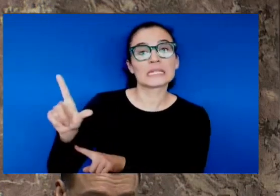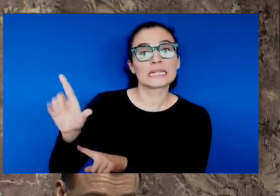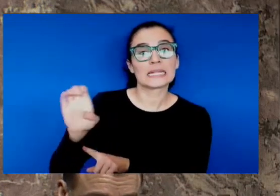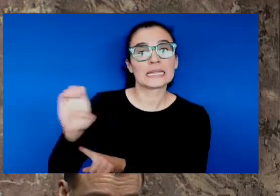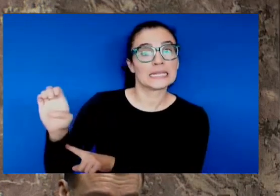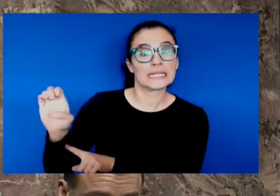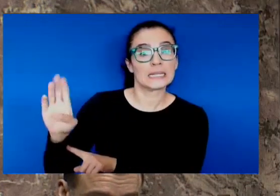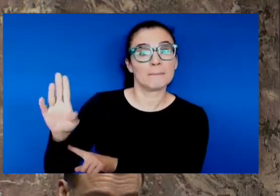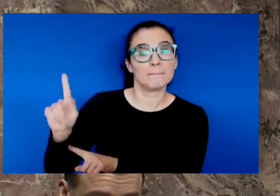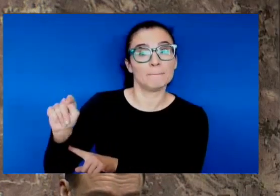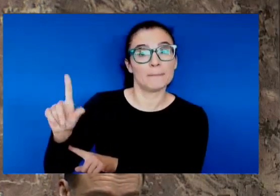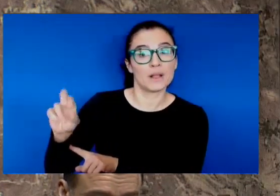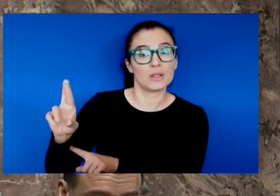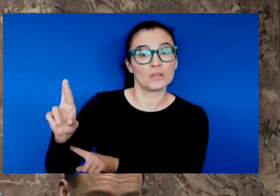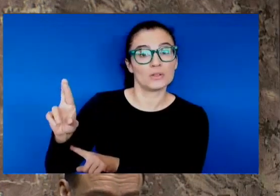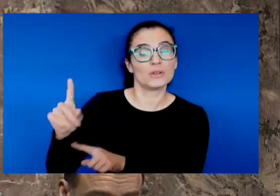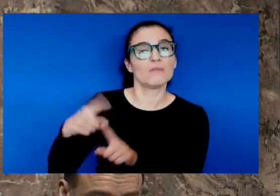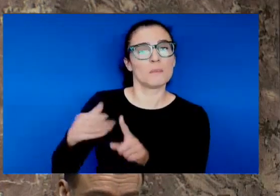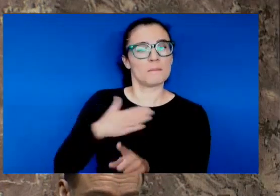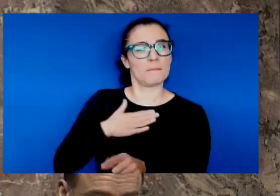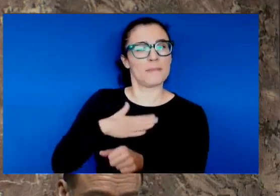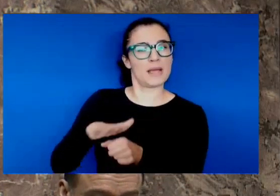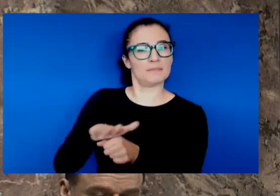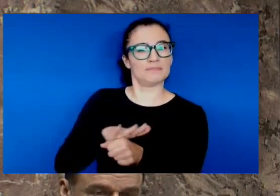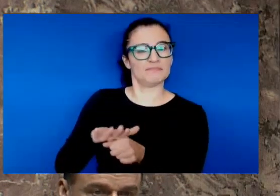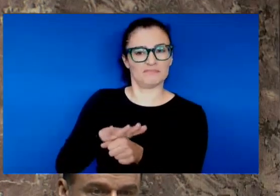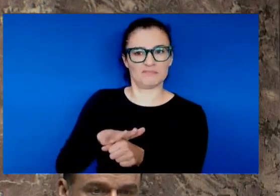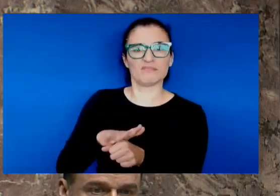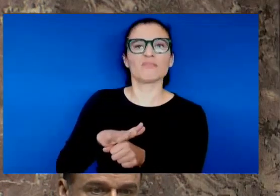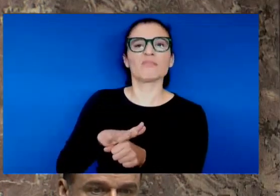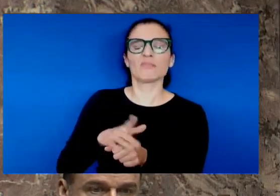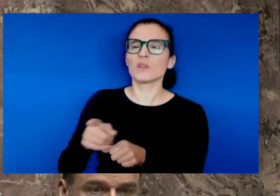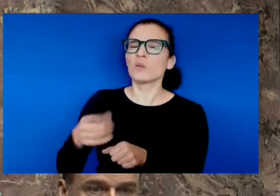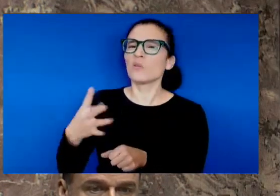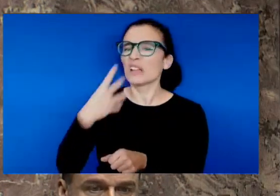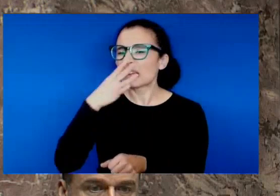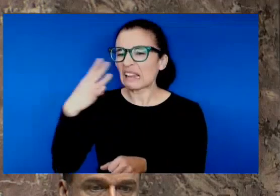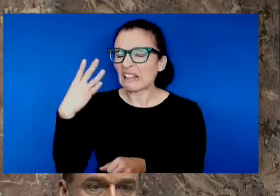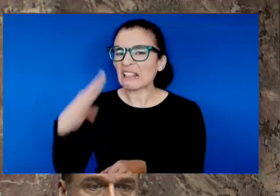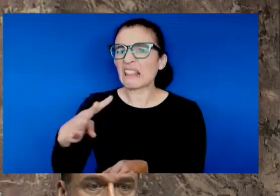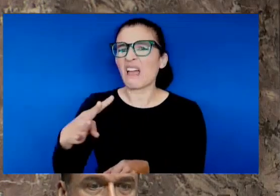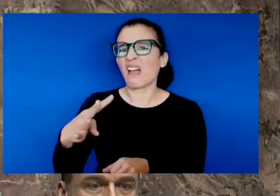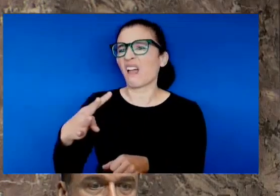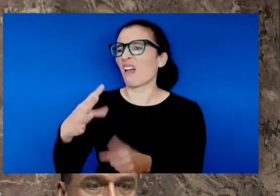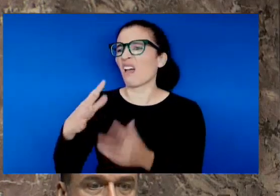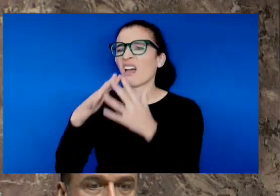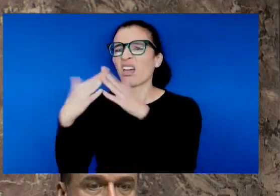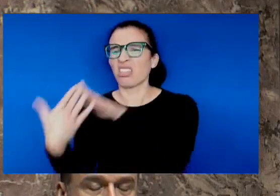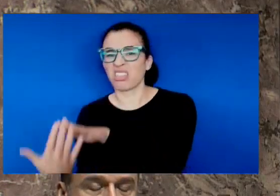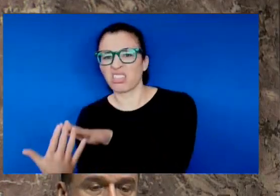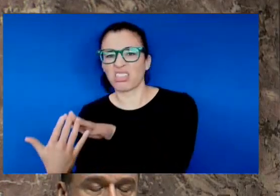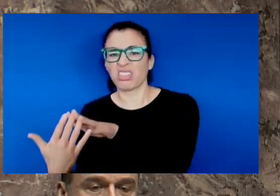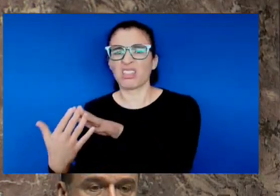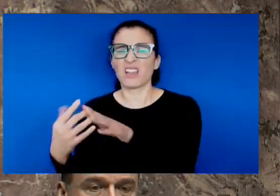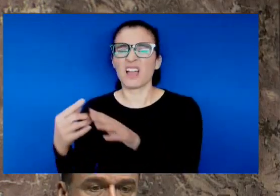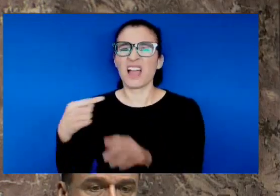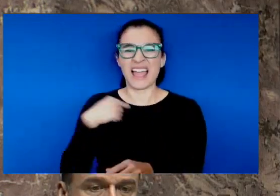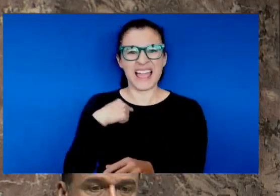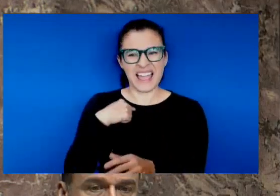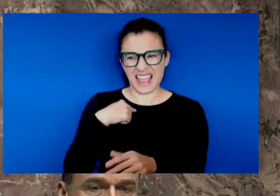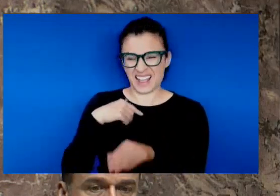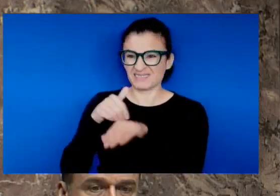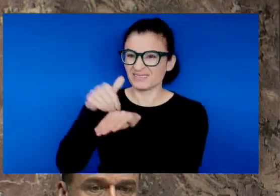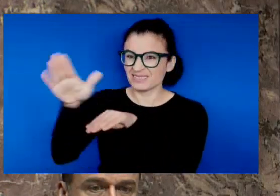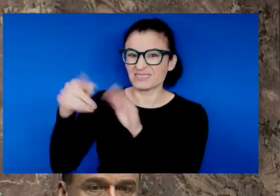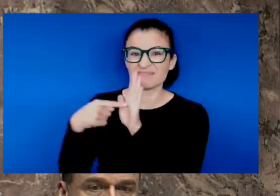delivered to the Premier and to the Minister of Health images that his daughter Sheila has shared with me of her father left